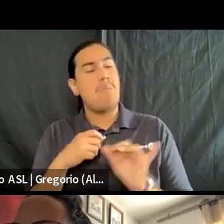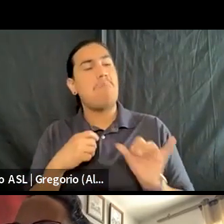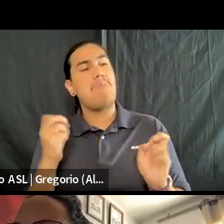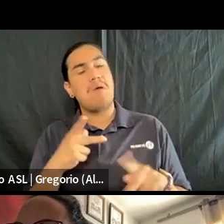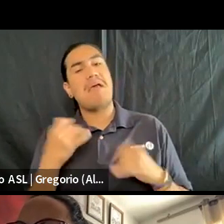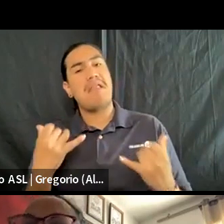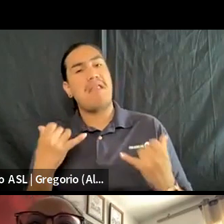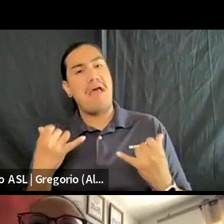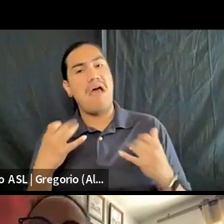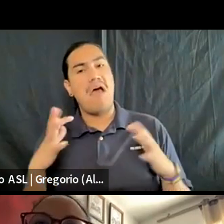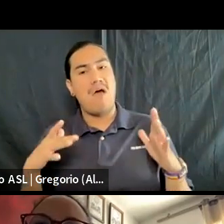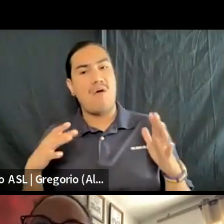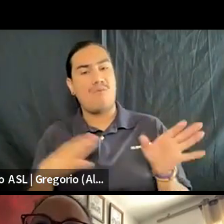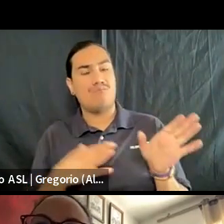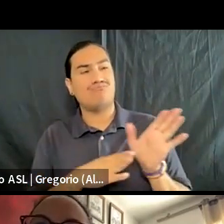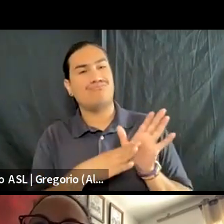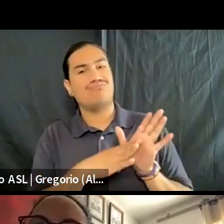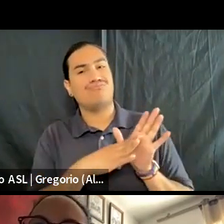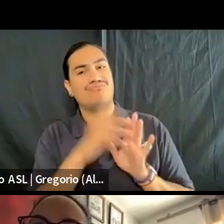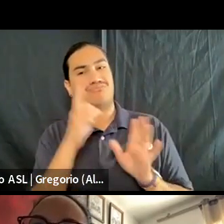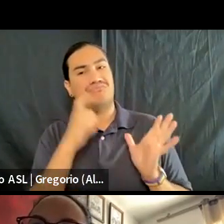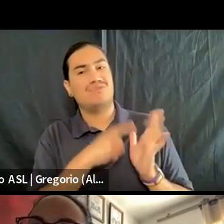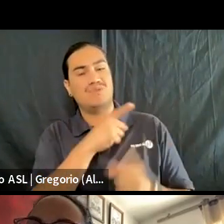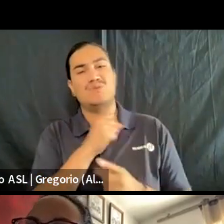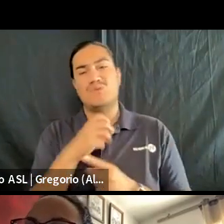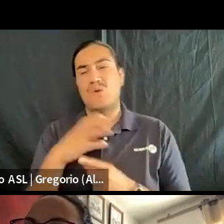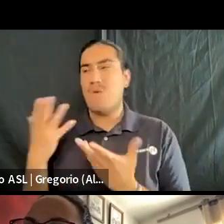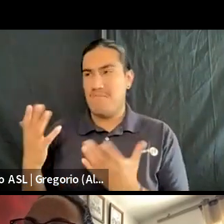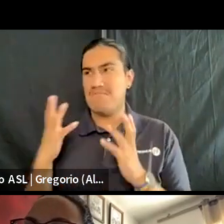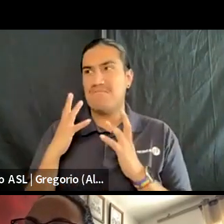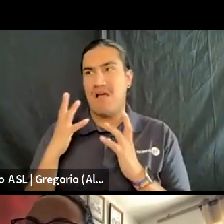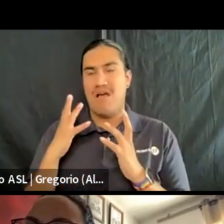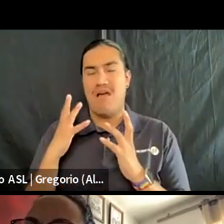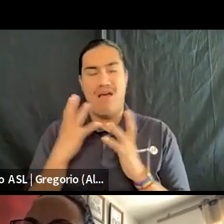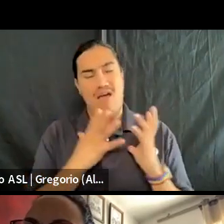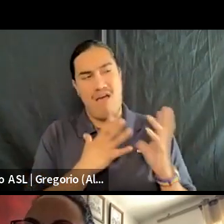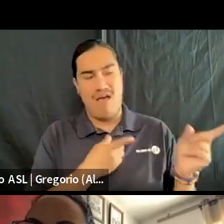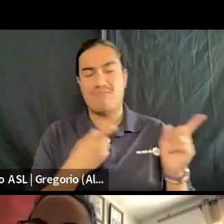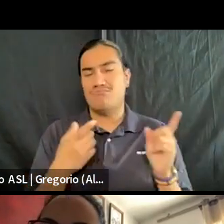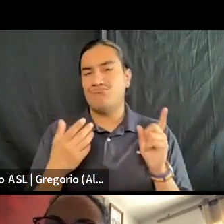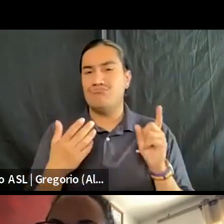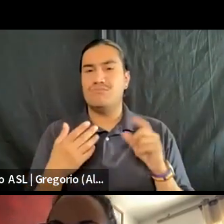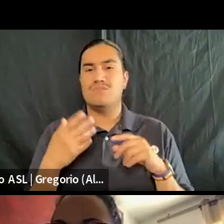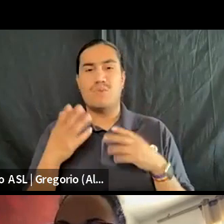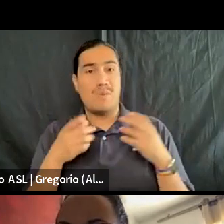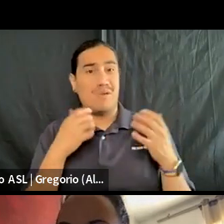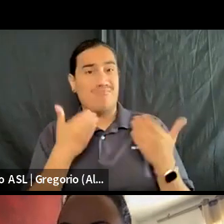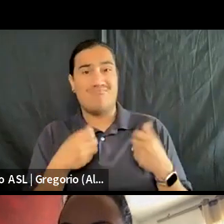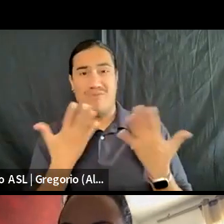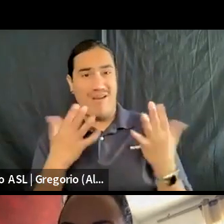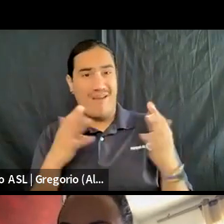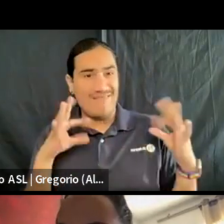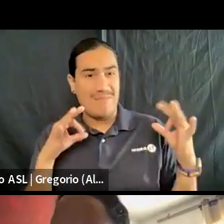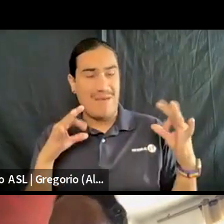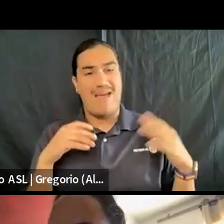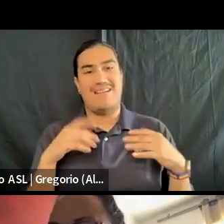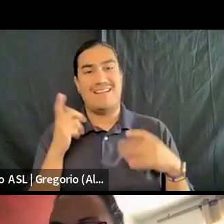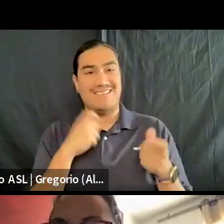give me feedback on elements that are not being developed, or I'm having trouble in the play, minor